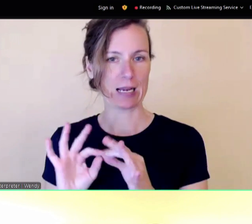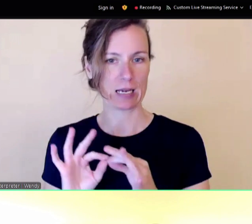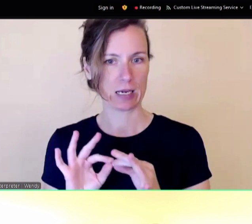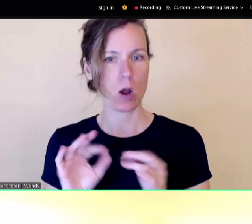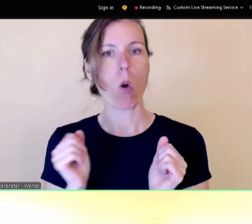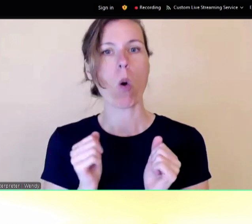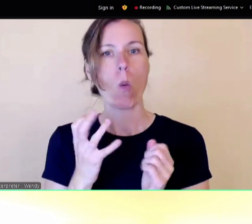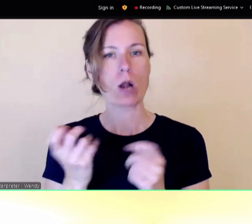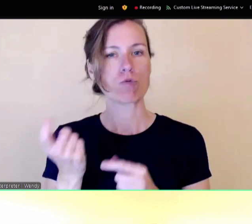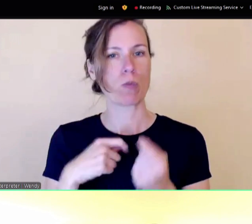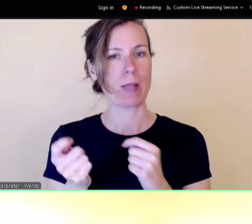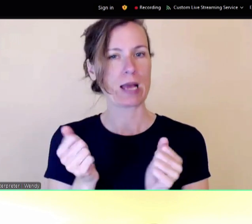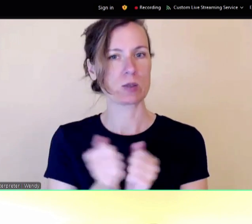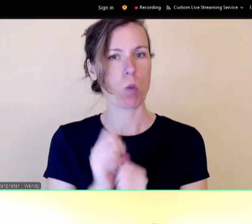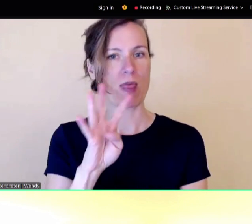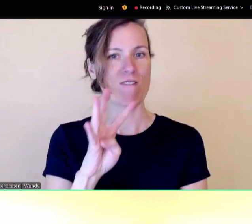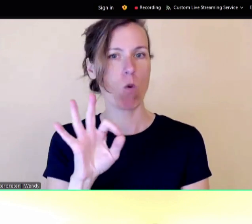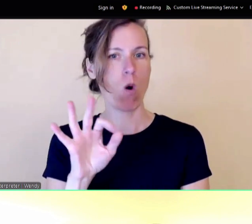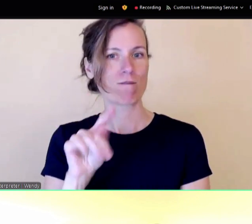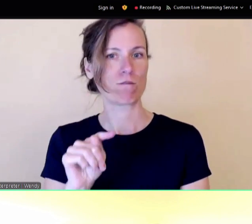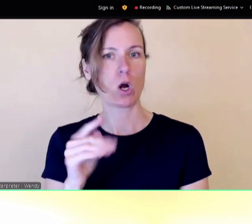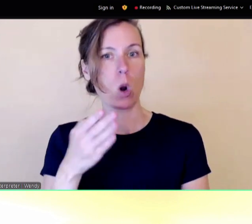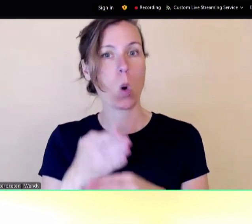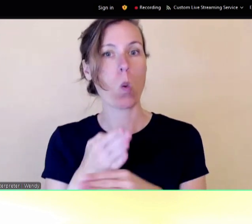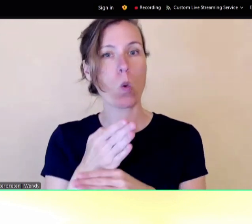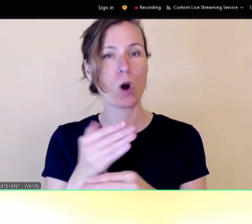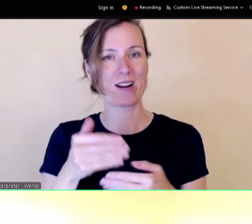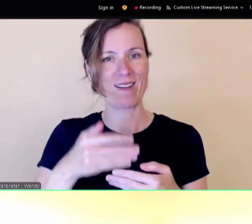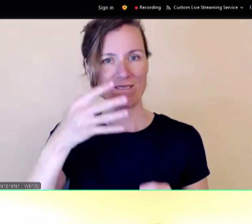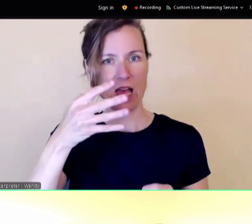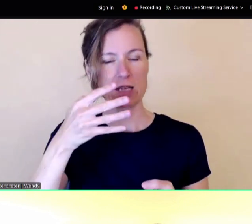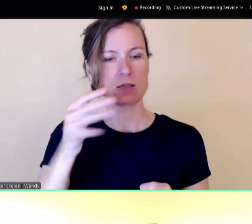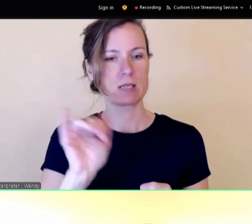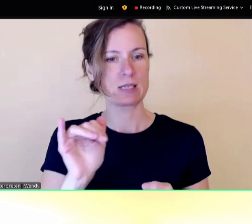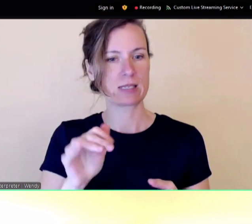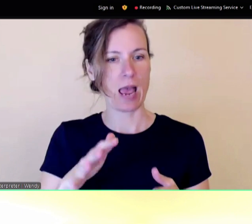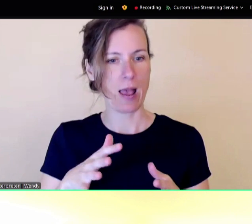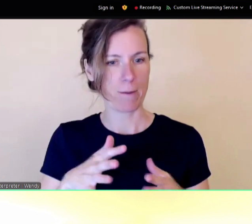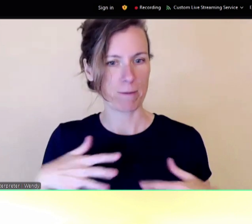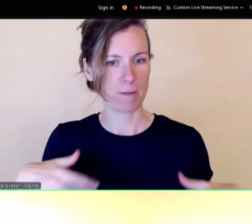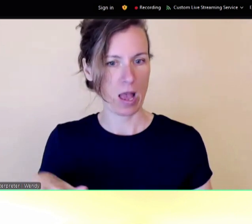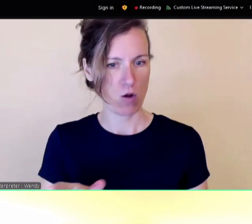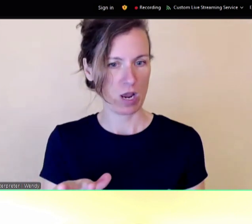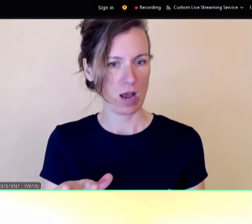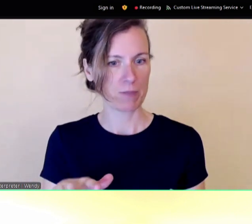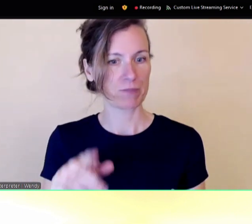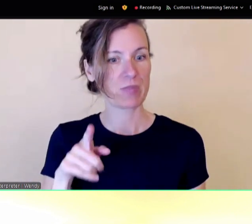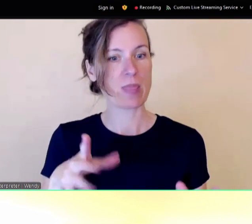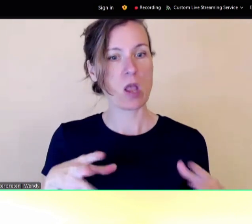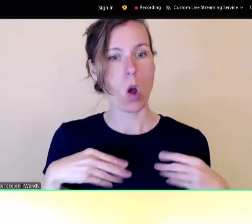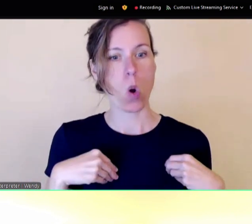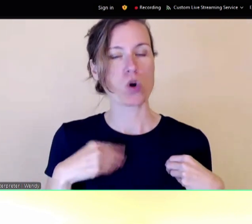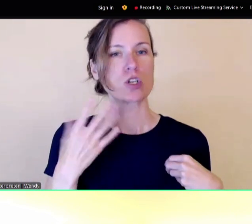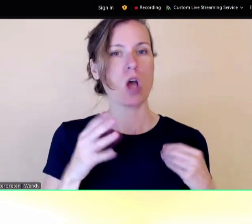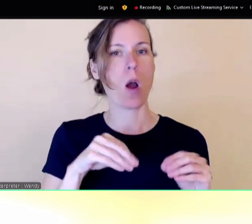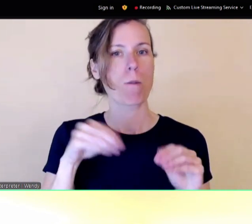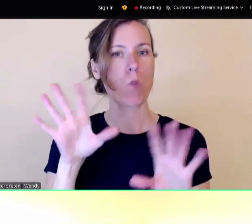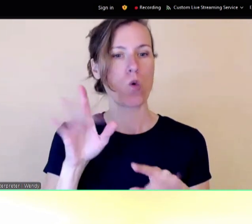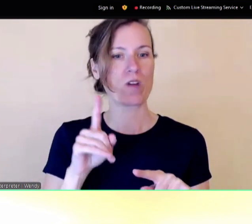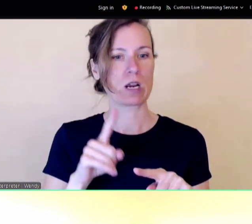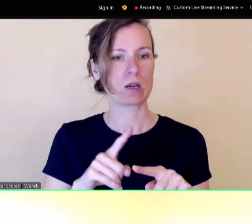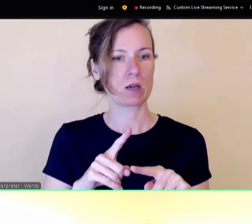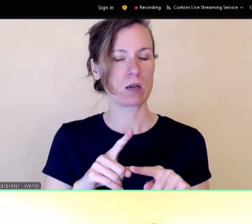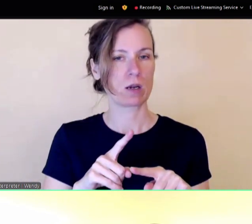fence in the same location. The owners are relocating due to military orders, and